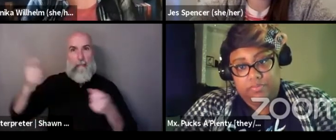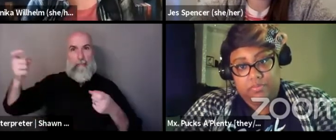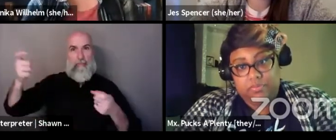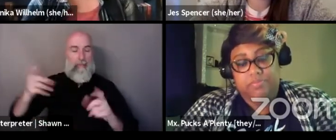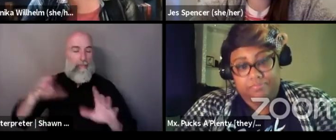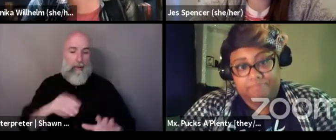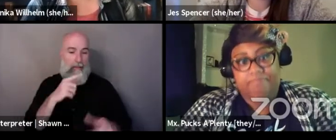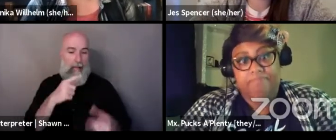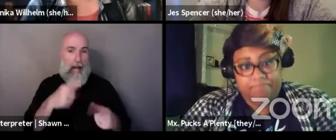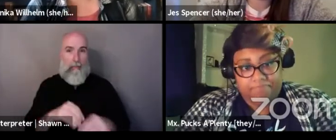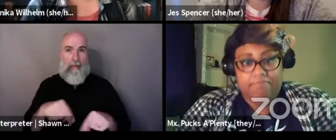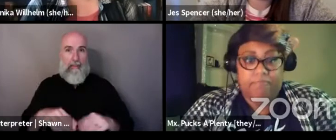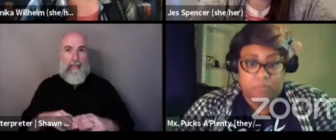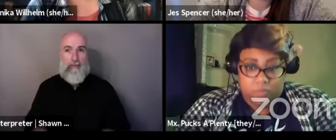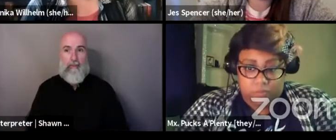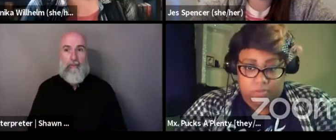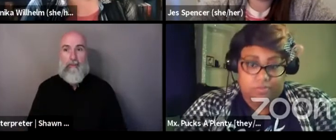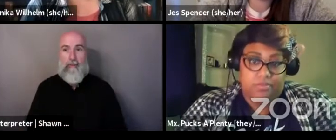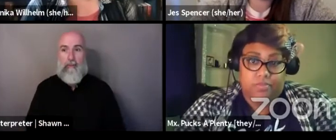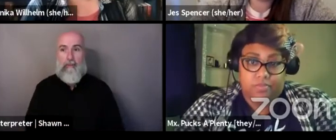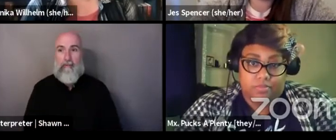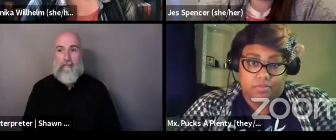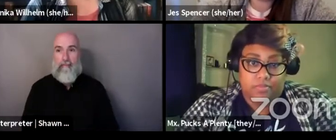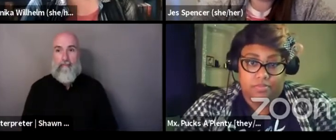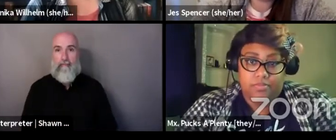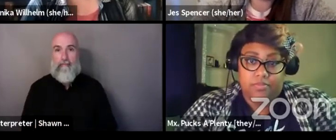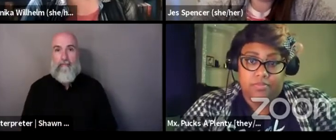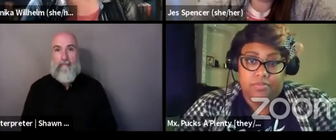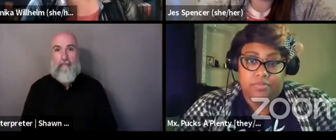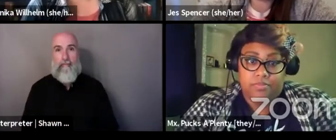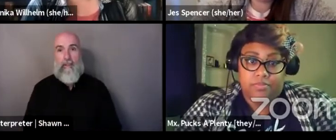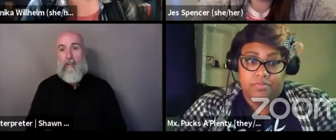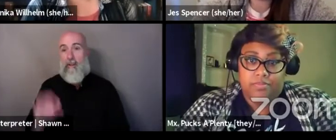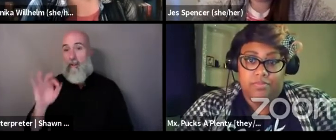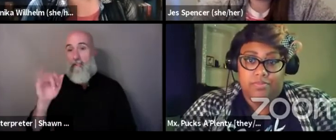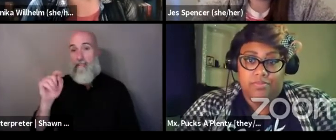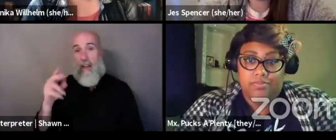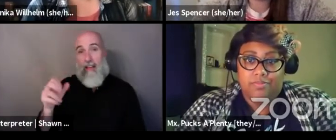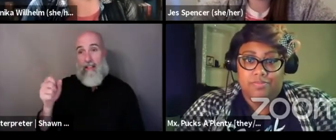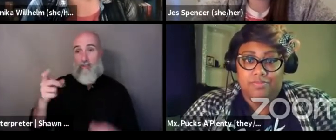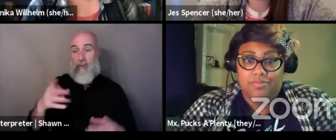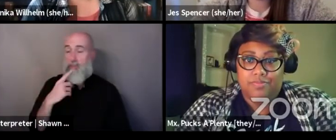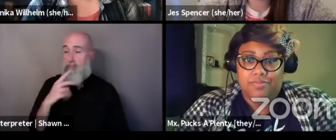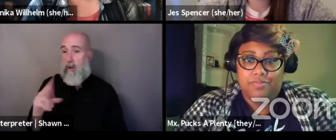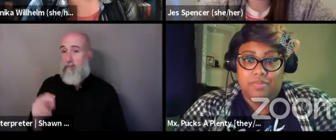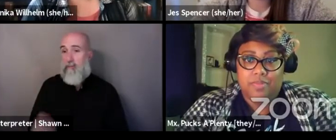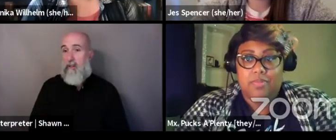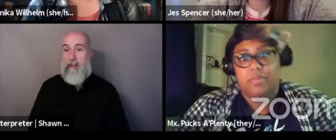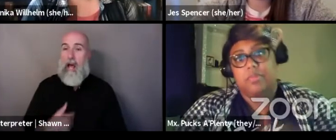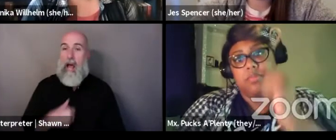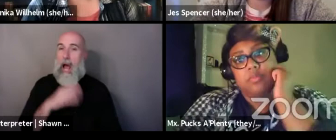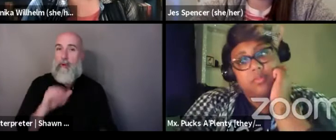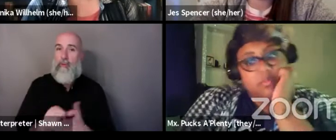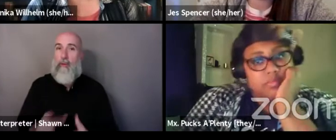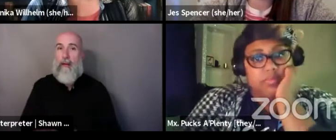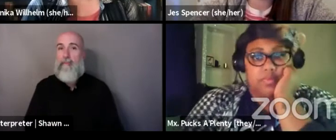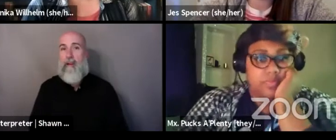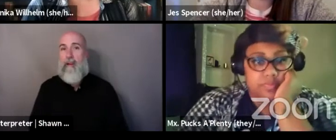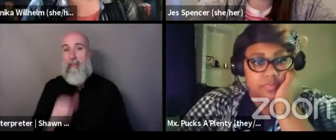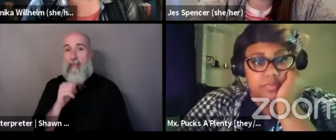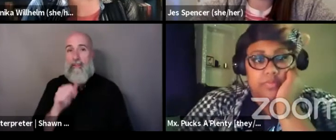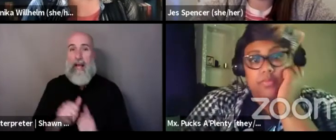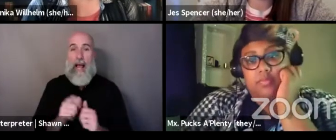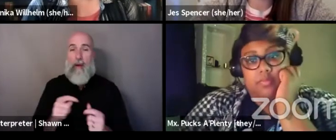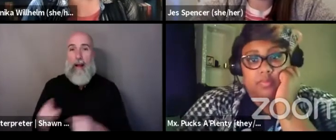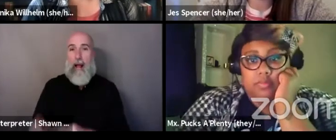my house. That's not how it goes. You know, Faith as a director can be like, no, I don't do that. That's not how it